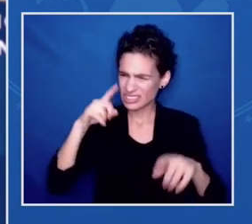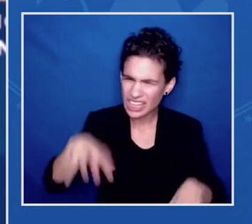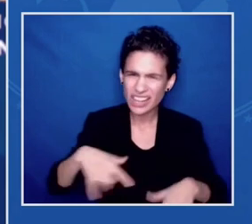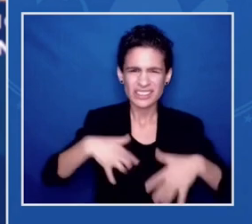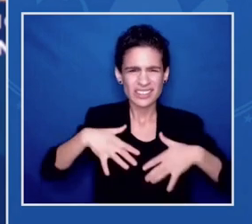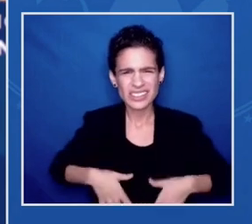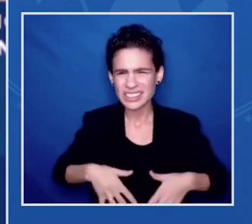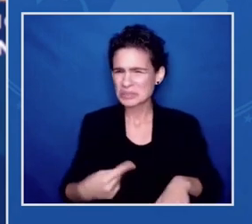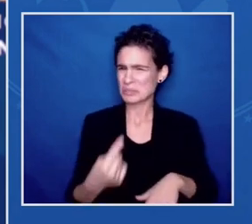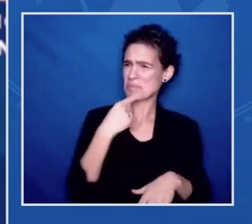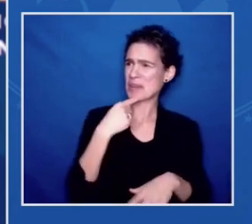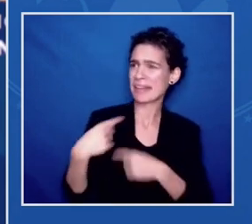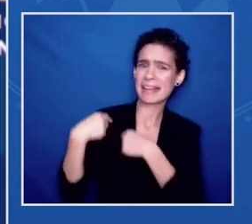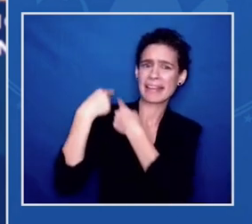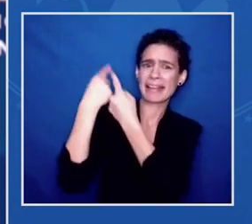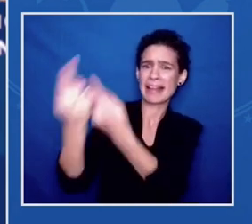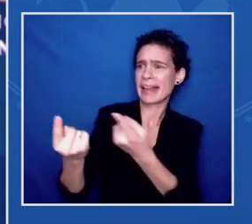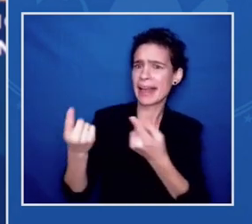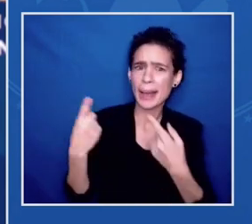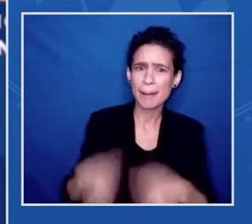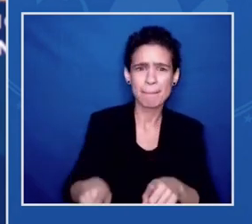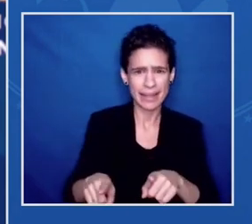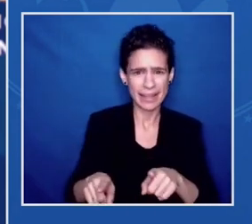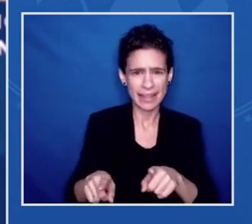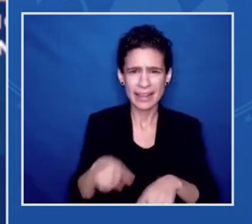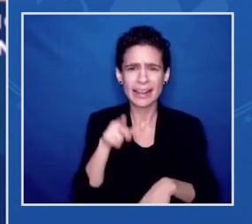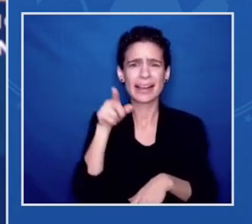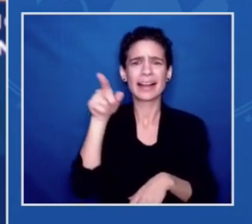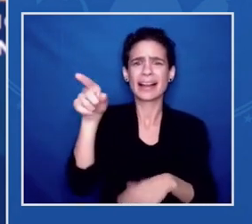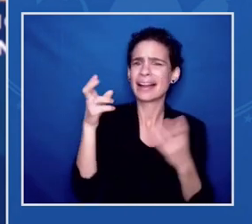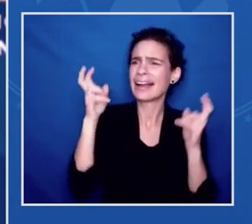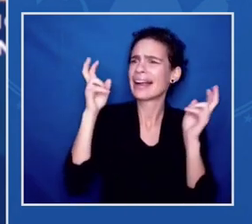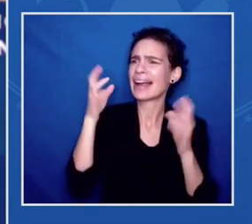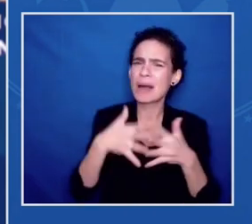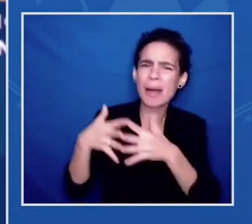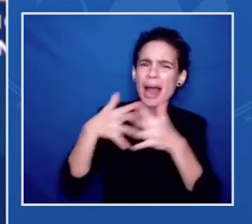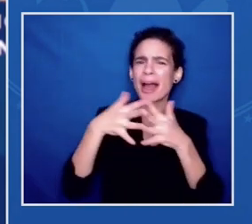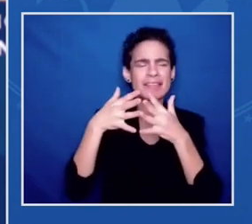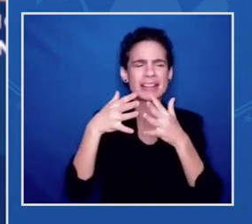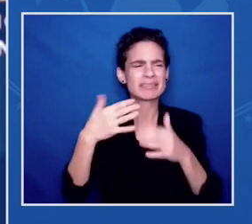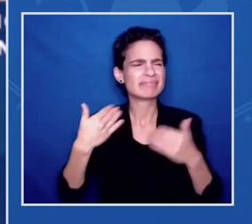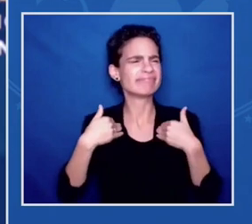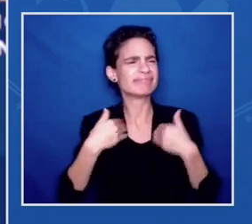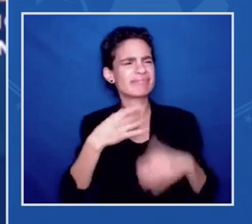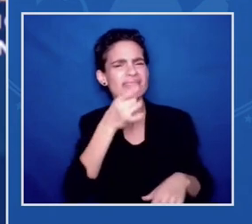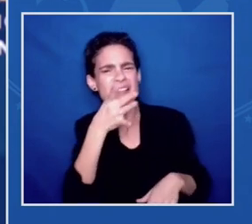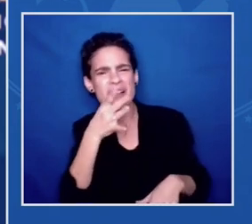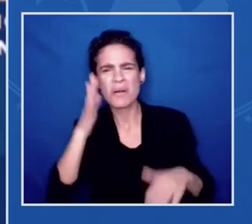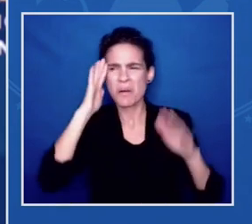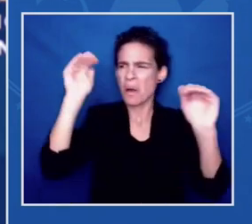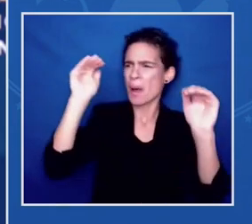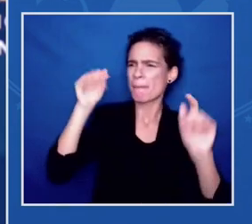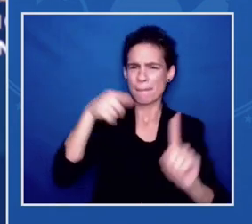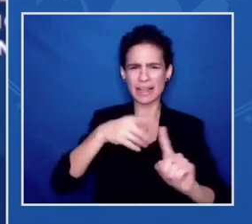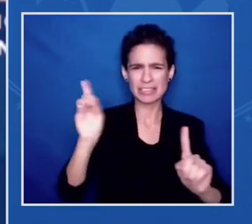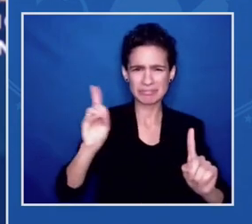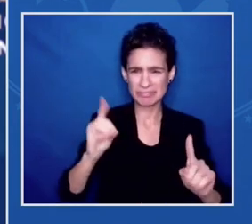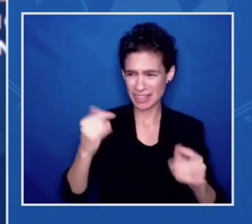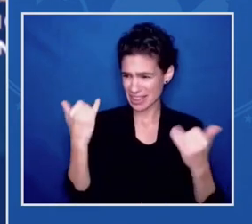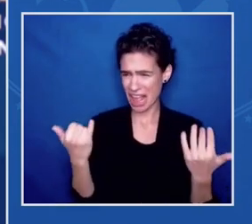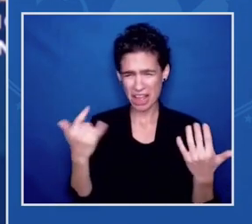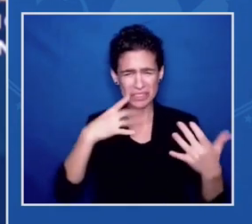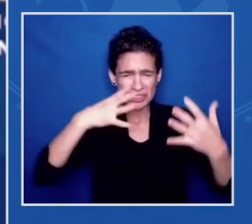our nation, so long the beacon of light and hope for democracy, has come to such a dark